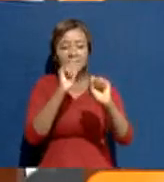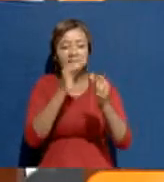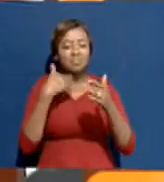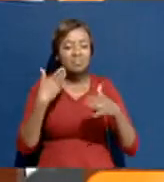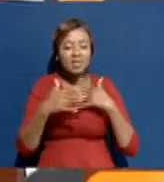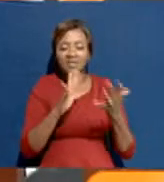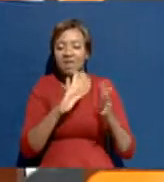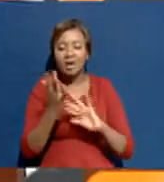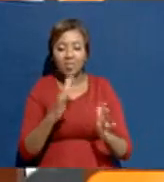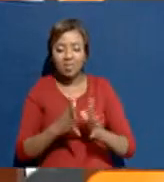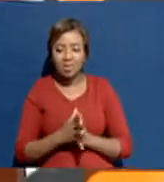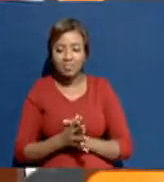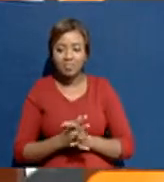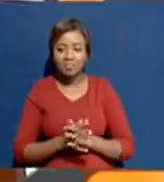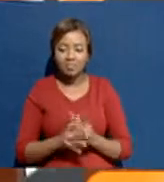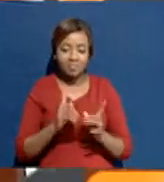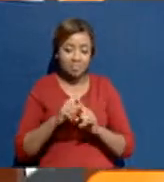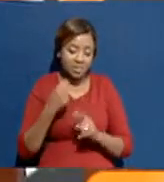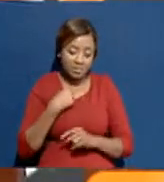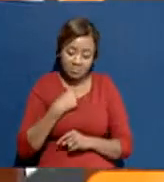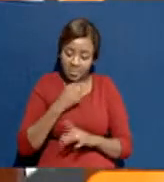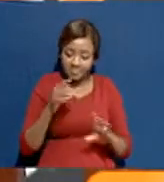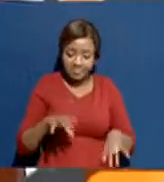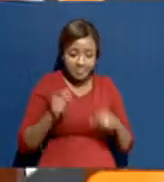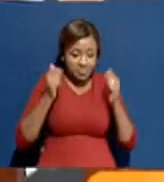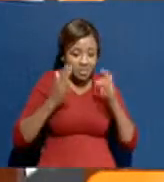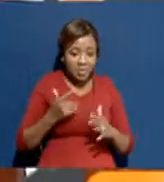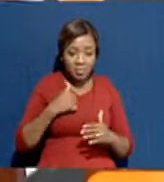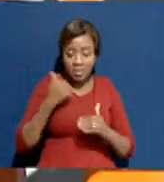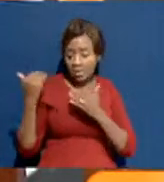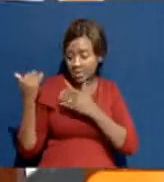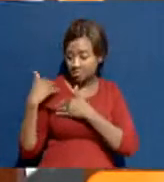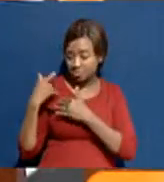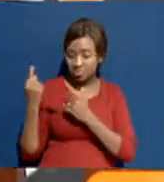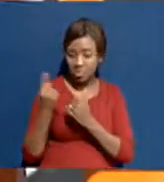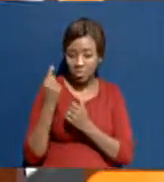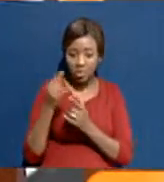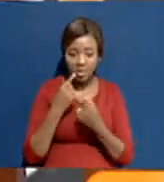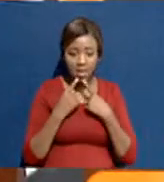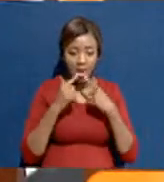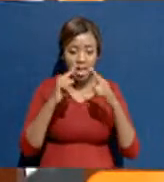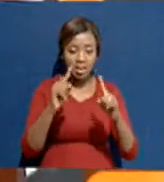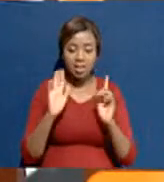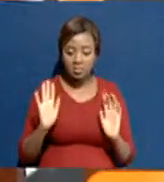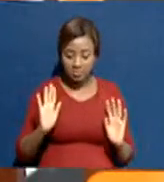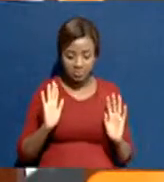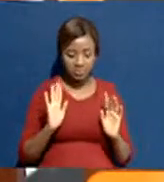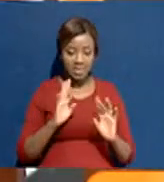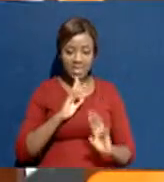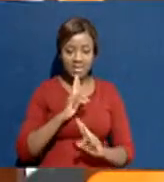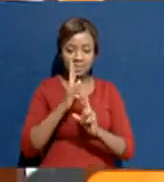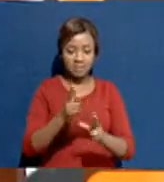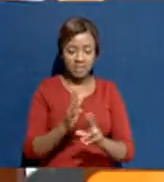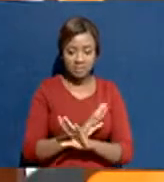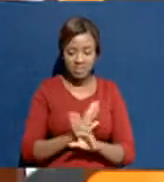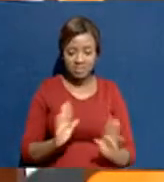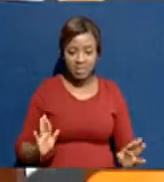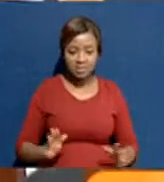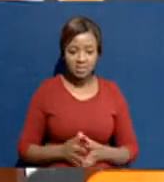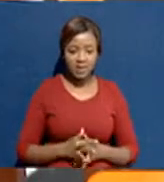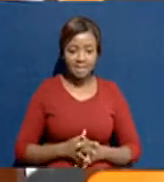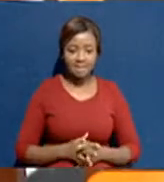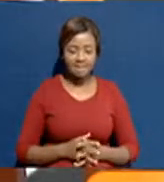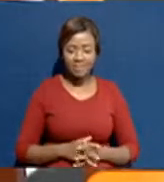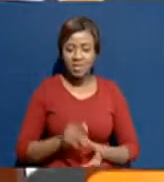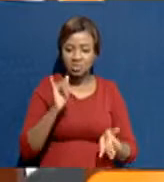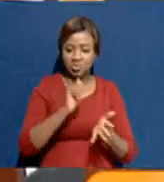chairman of the Electoral Commission, I only announced the will of the people, the results of the elections. So that was for me a very